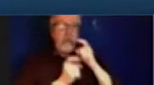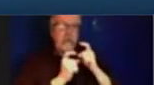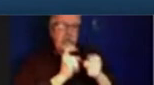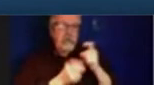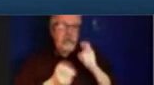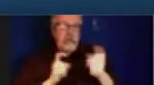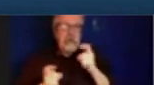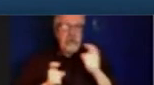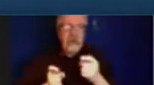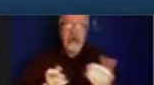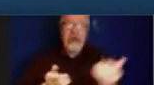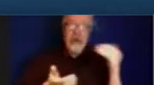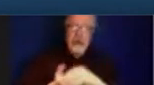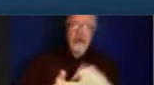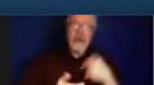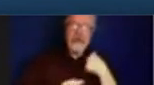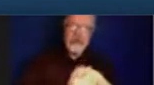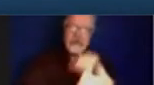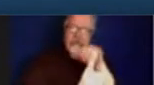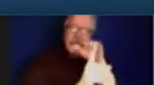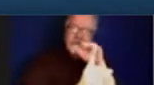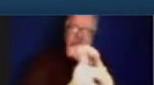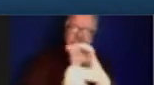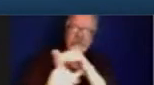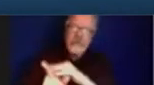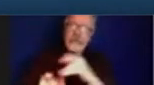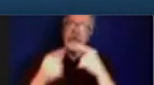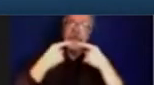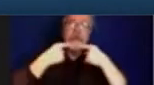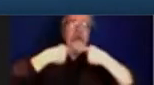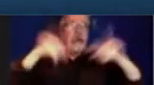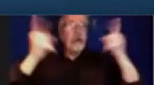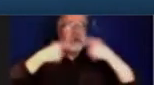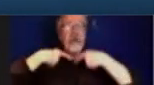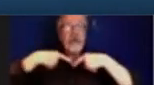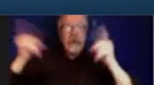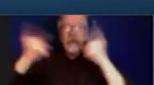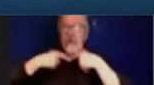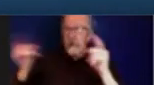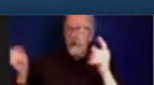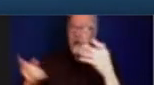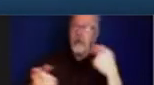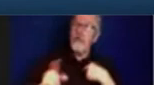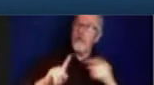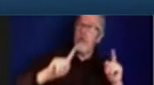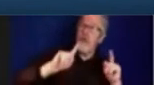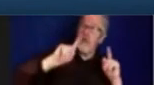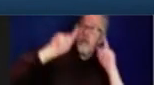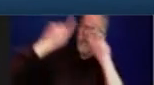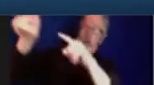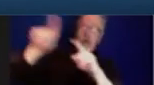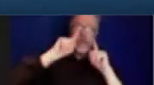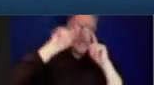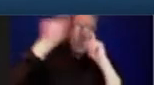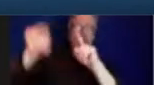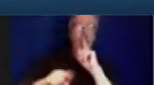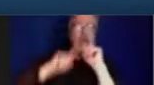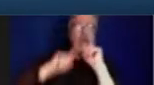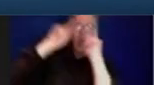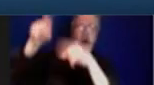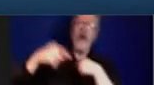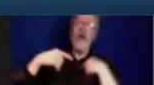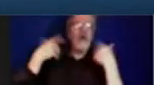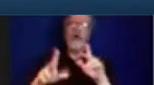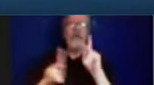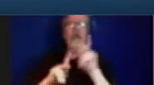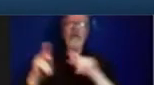that we're announcing based on things that we've ordered. So, you know, we don't want the public to show up at their local health department today